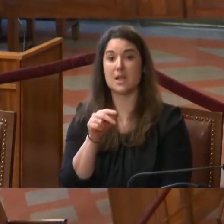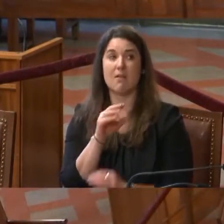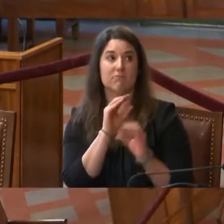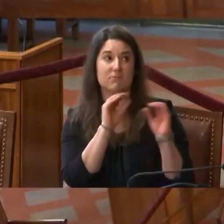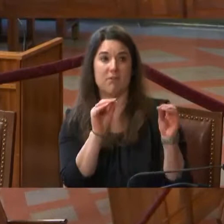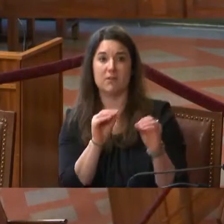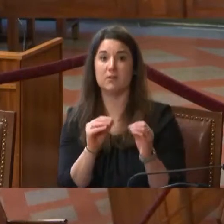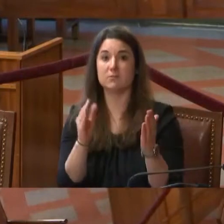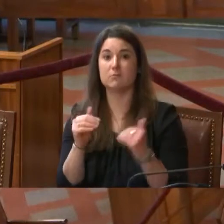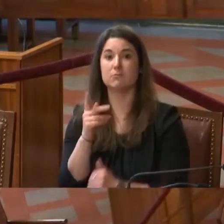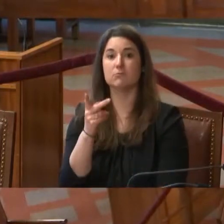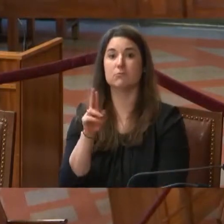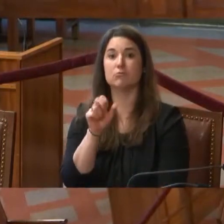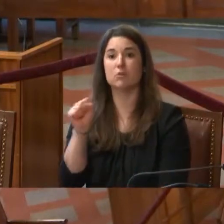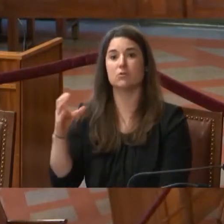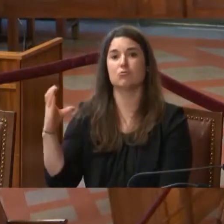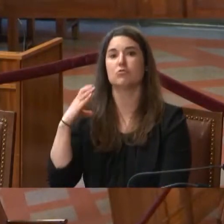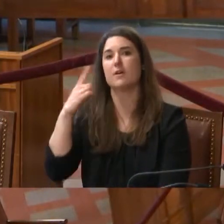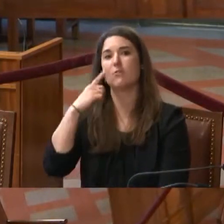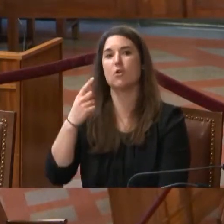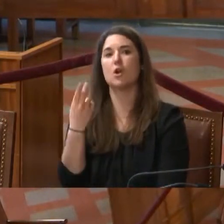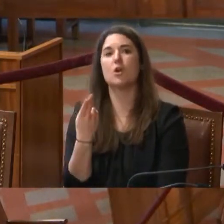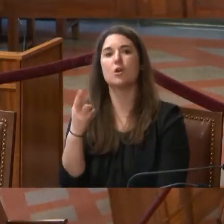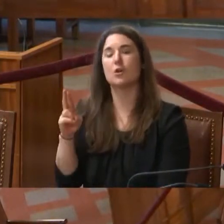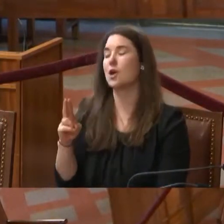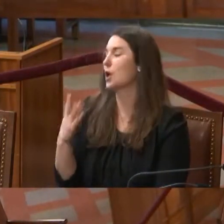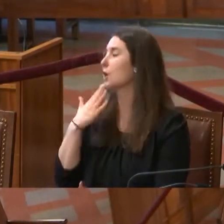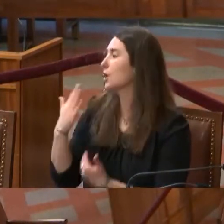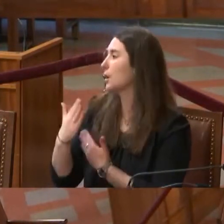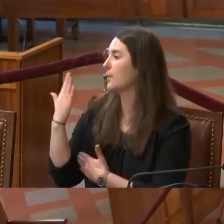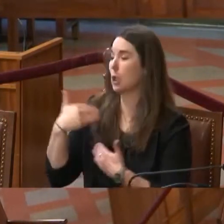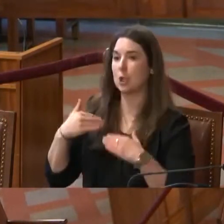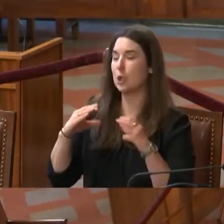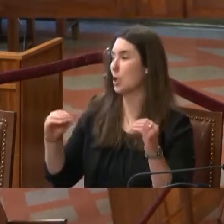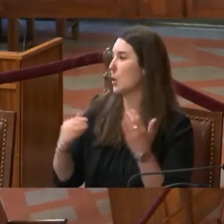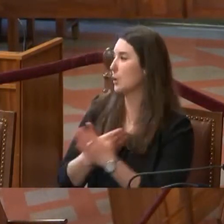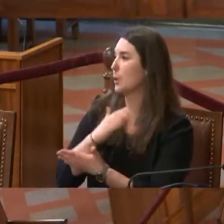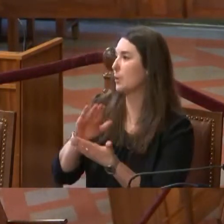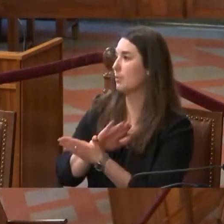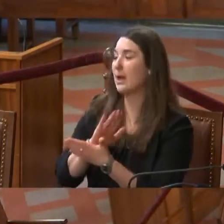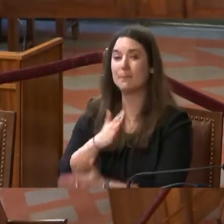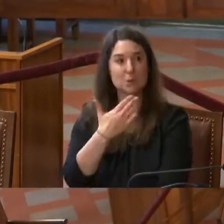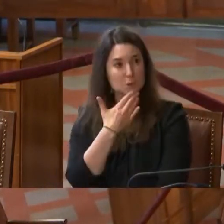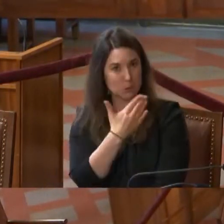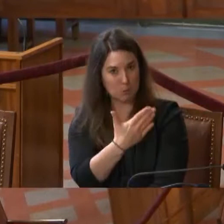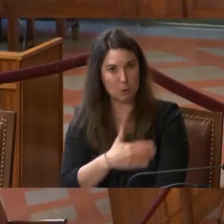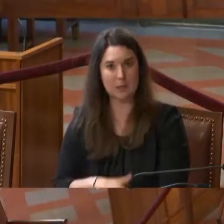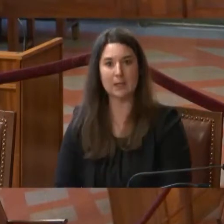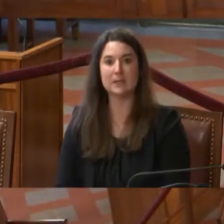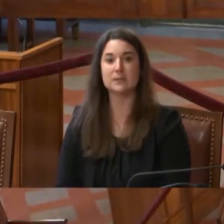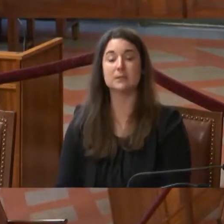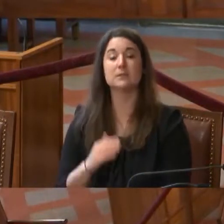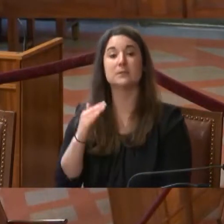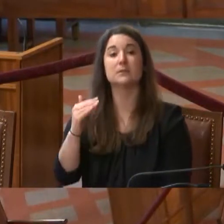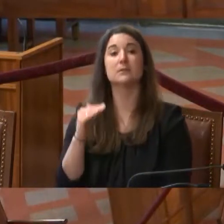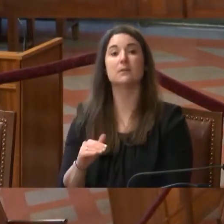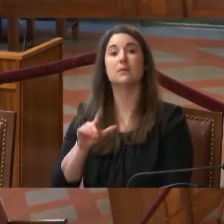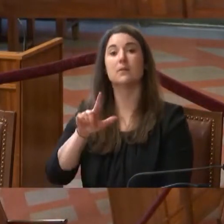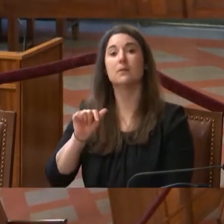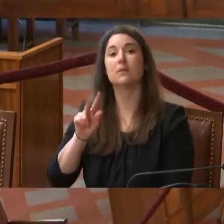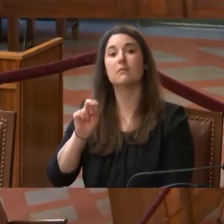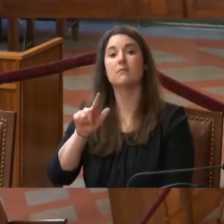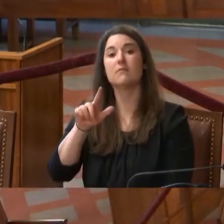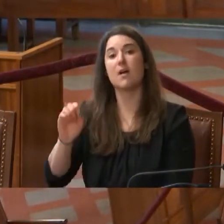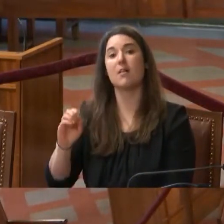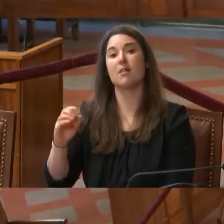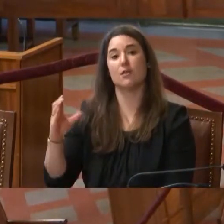Resources. Good morning, Madam President. No new papers. Good morning. Councilman Lavelle, Chair of